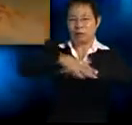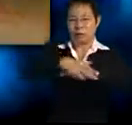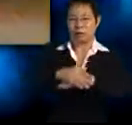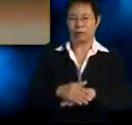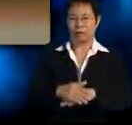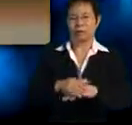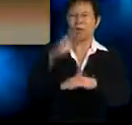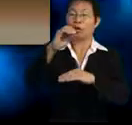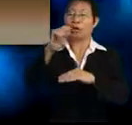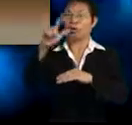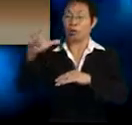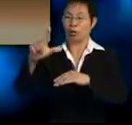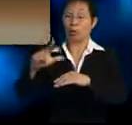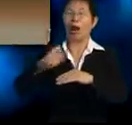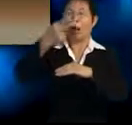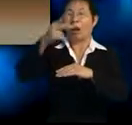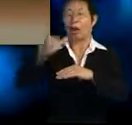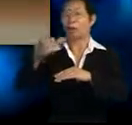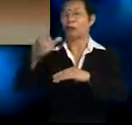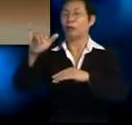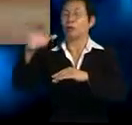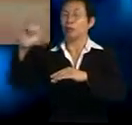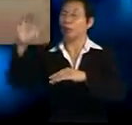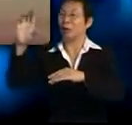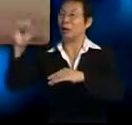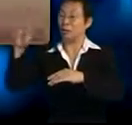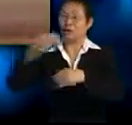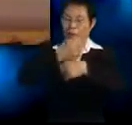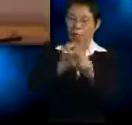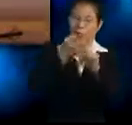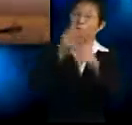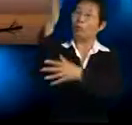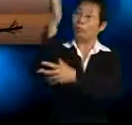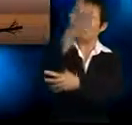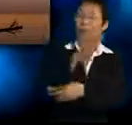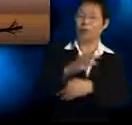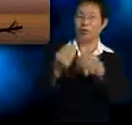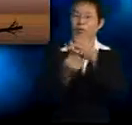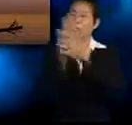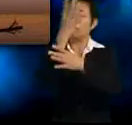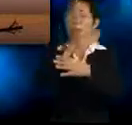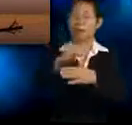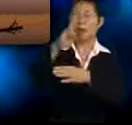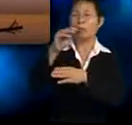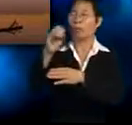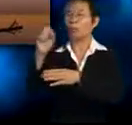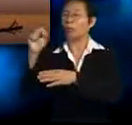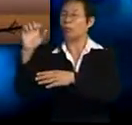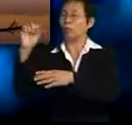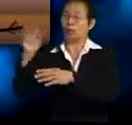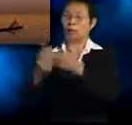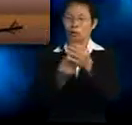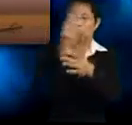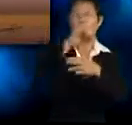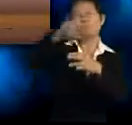Coal is another form of hydrocarbon. It is formed from trees, ferns, and moss that grew in